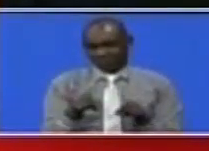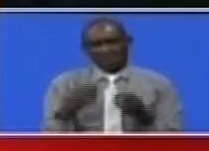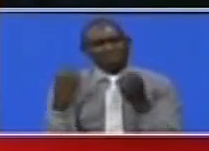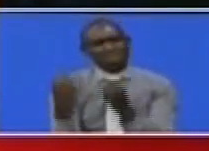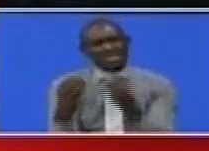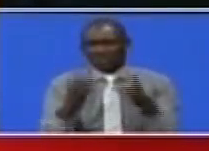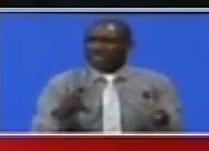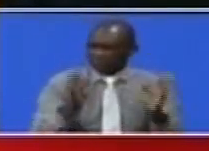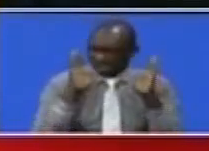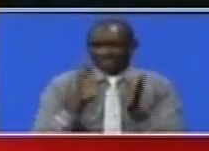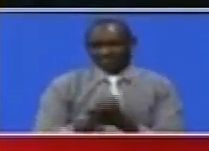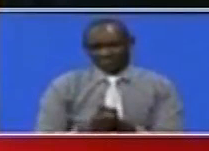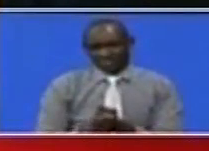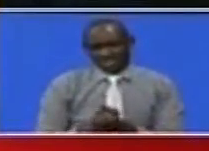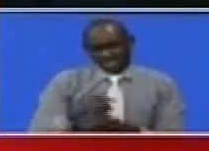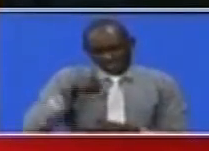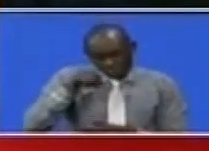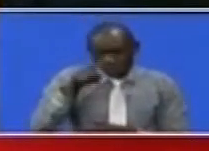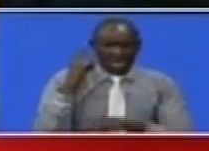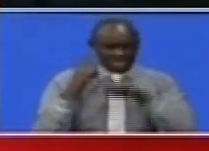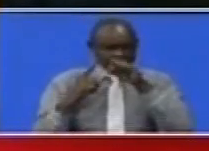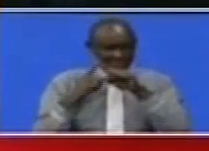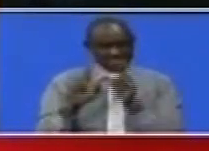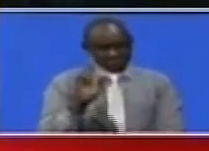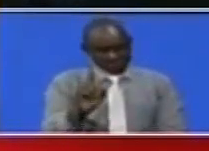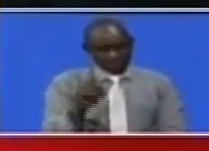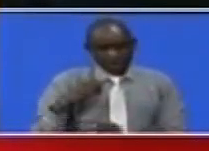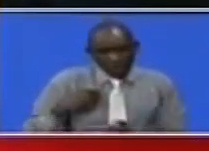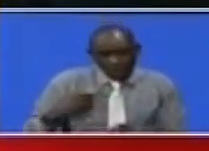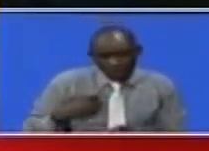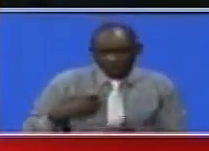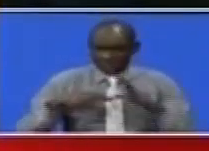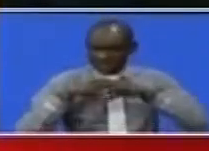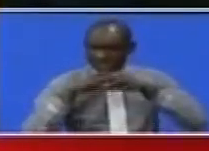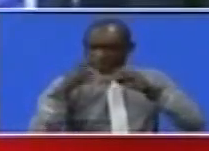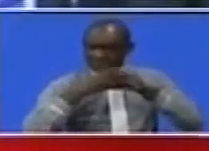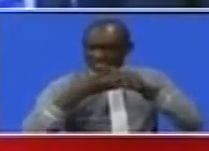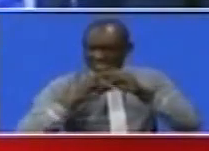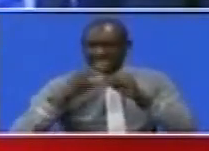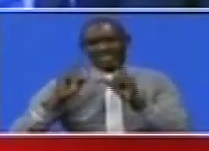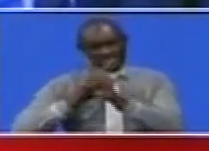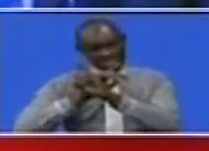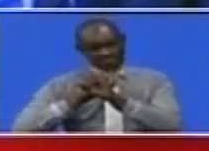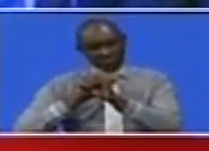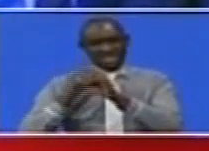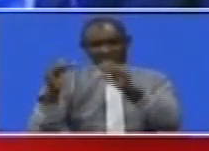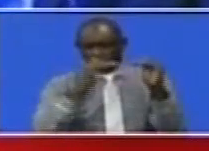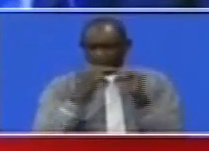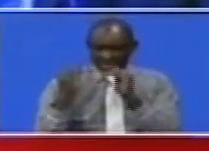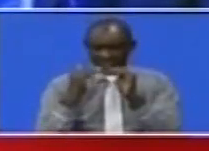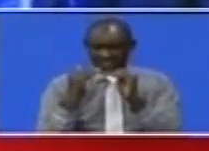many ways, your experience of shaping a democracy is